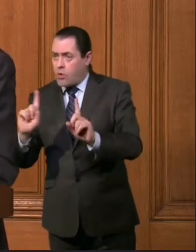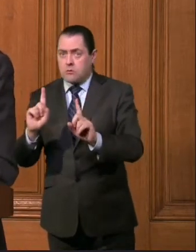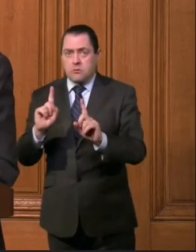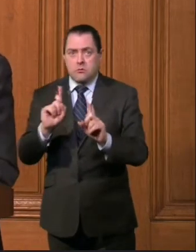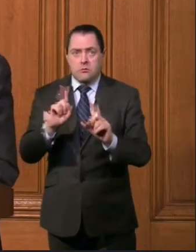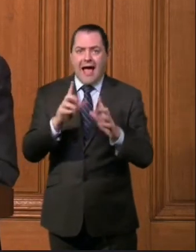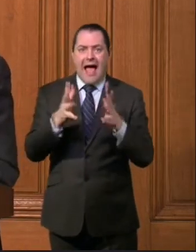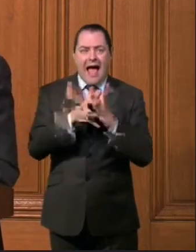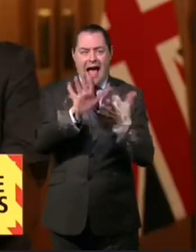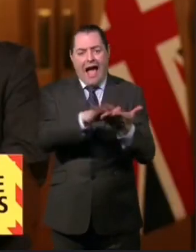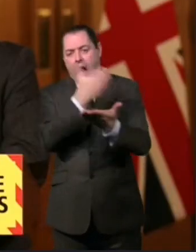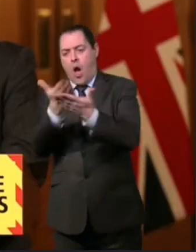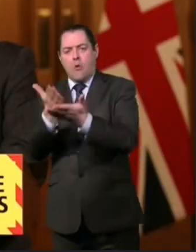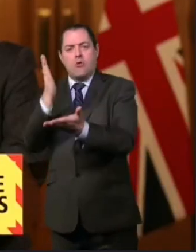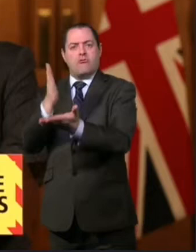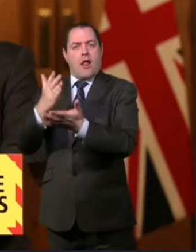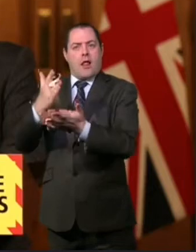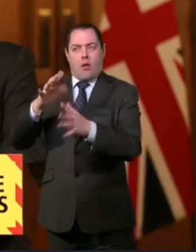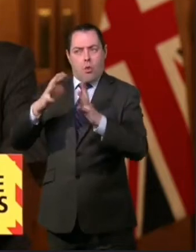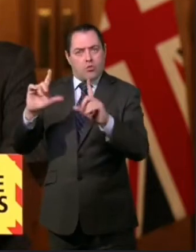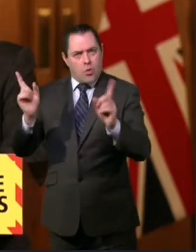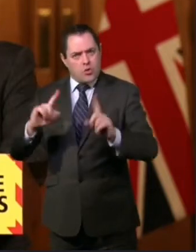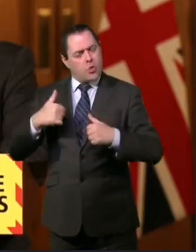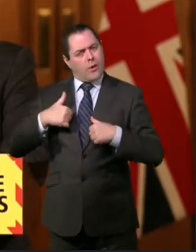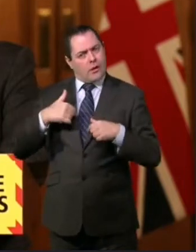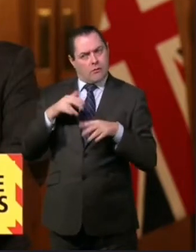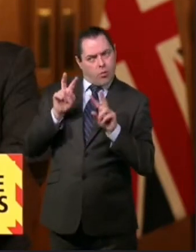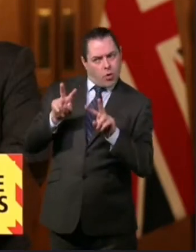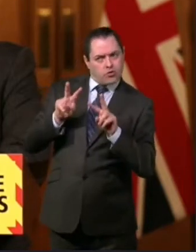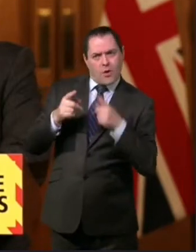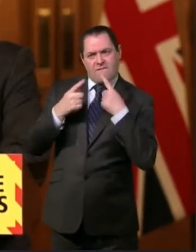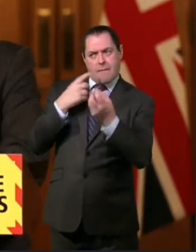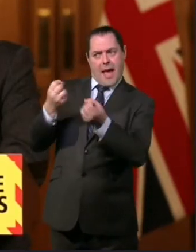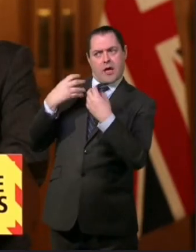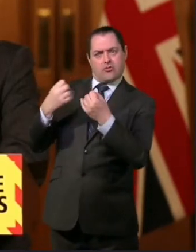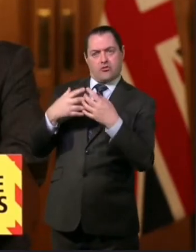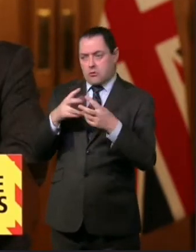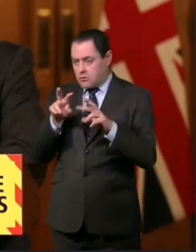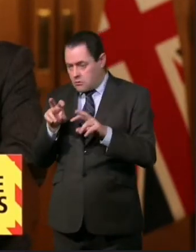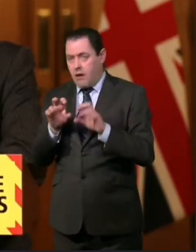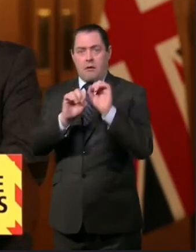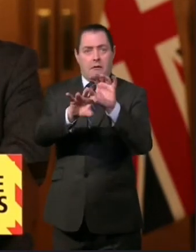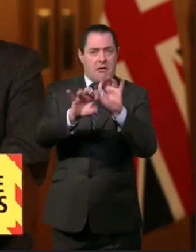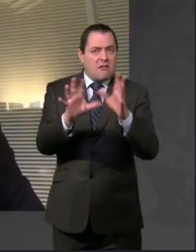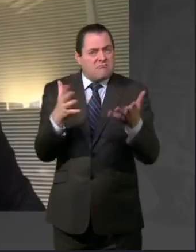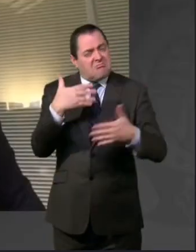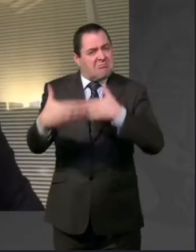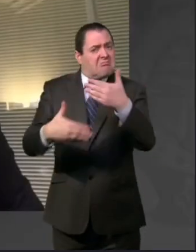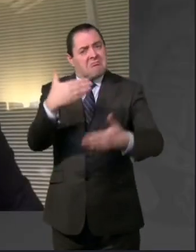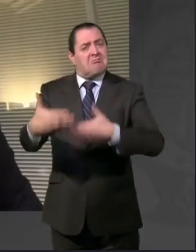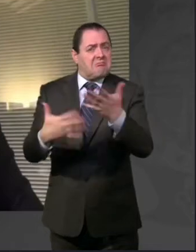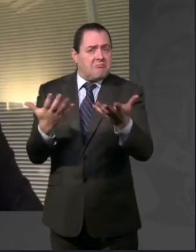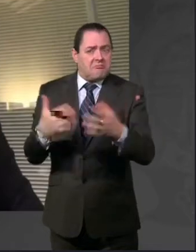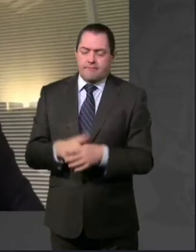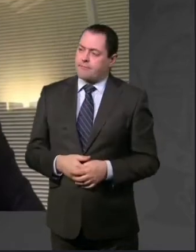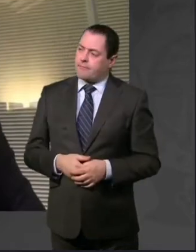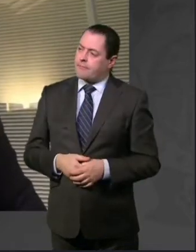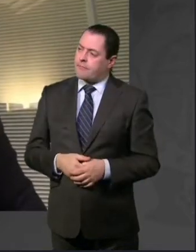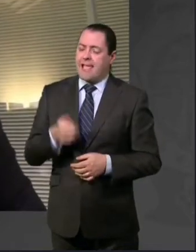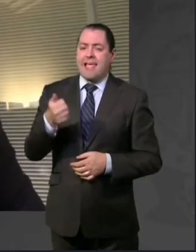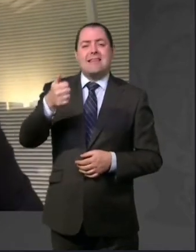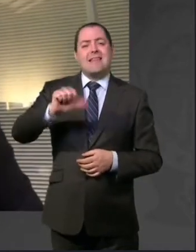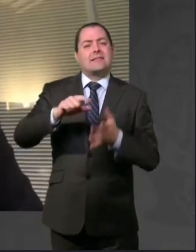real practice. Thanks very much. Let's go to Dan Hewitt of ITV. Thank you, Prime Minister. Given